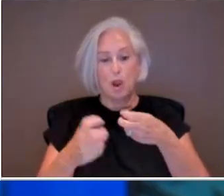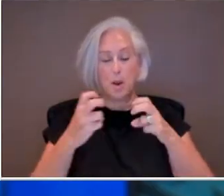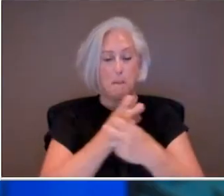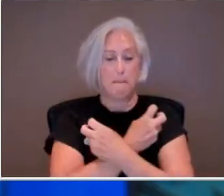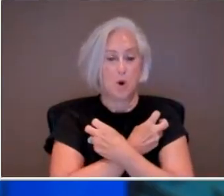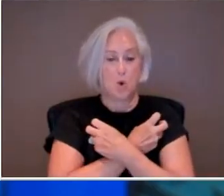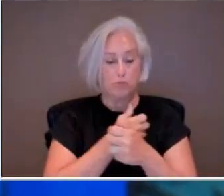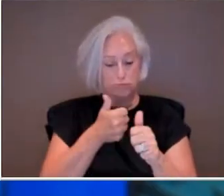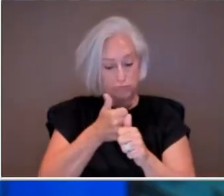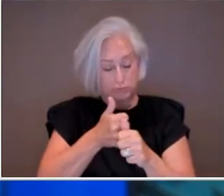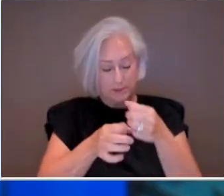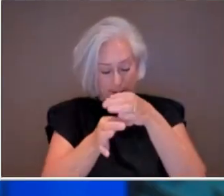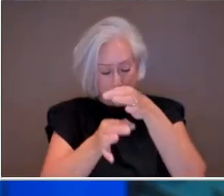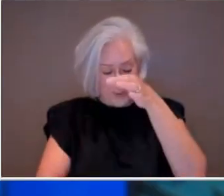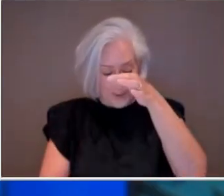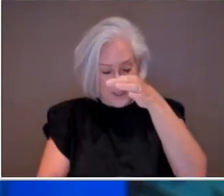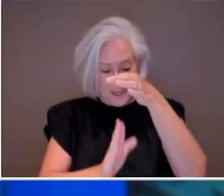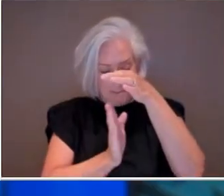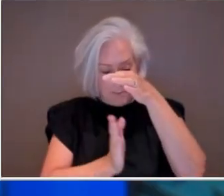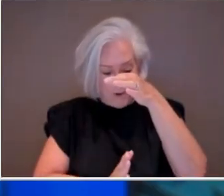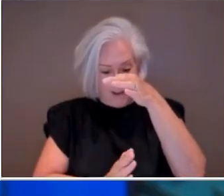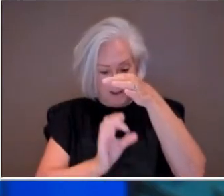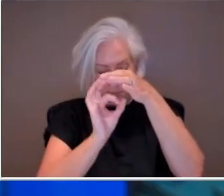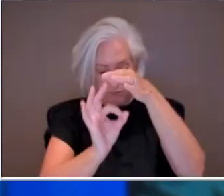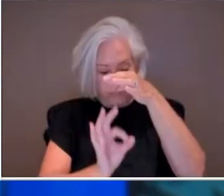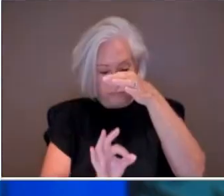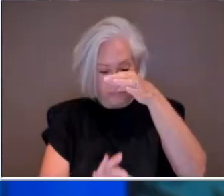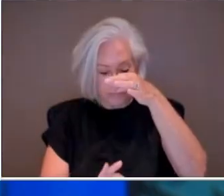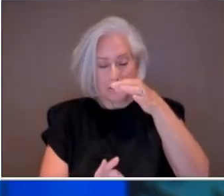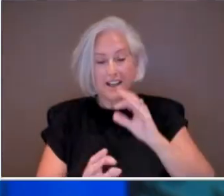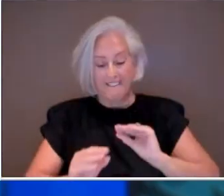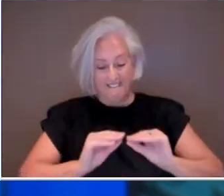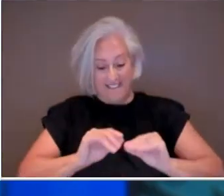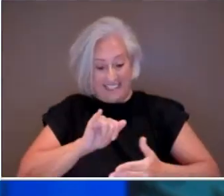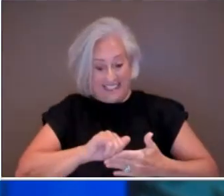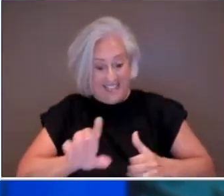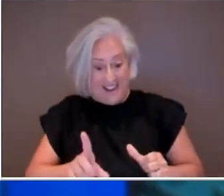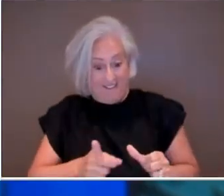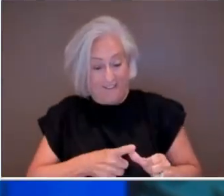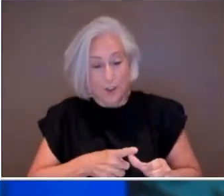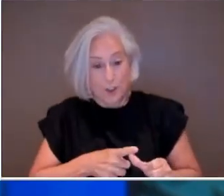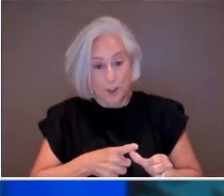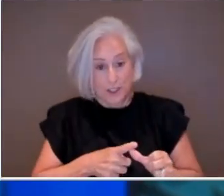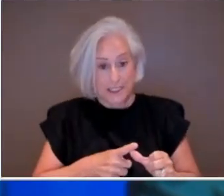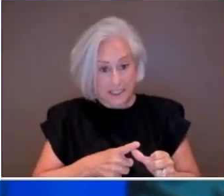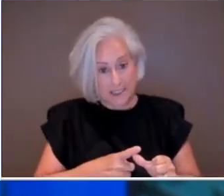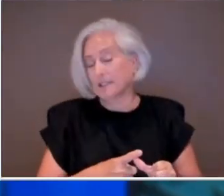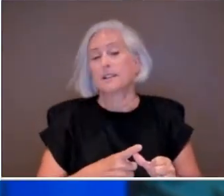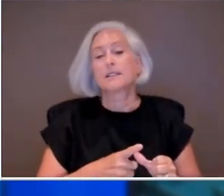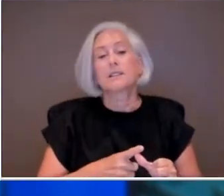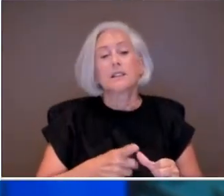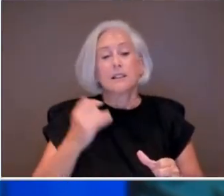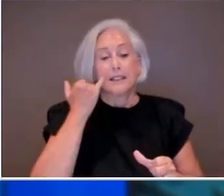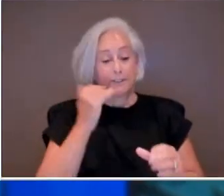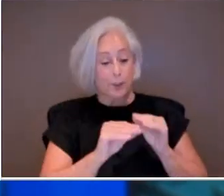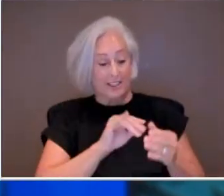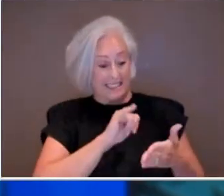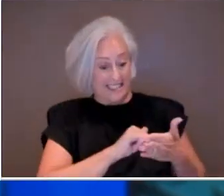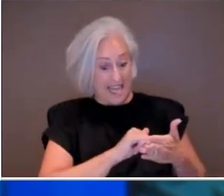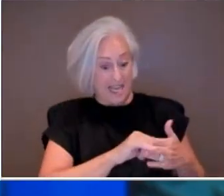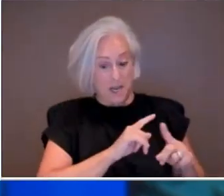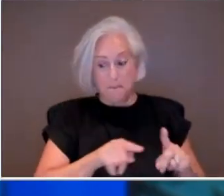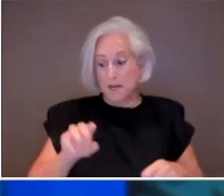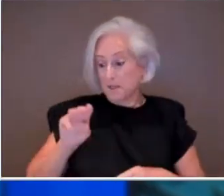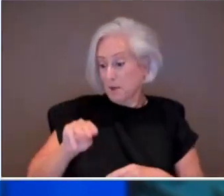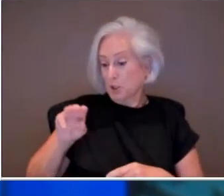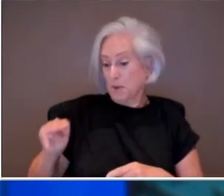to see, we have to treat the cause of that, because if you fix the fracture here and the myeloma is going to continue, that other fractures is going to continue to happen